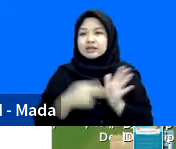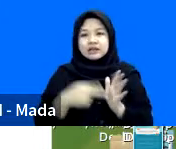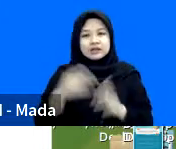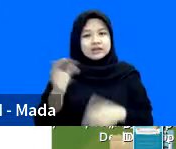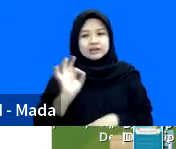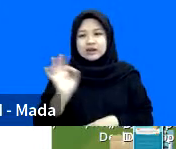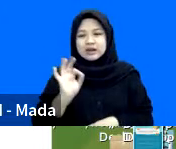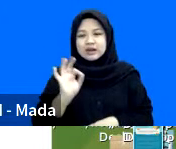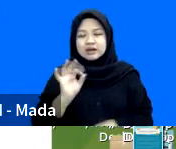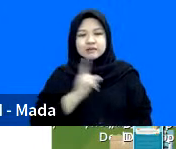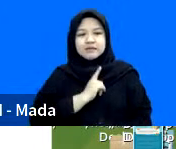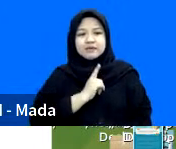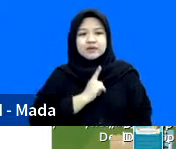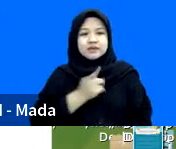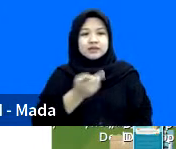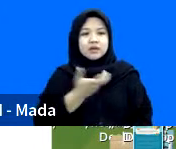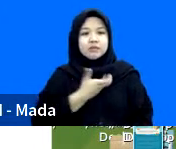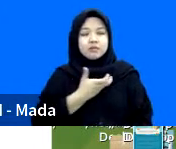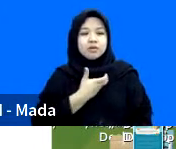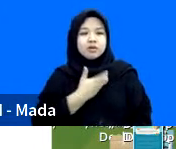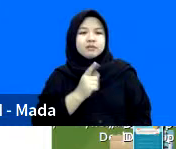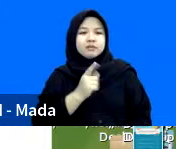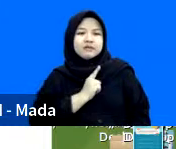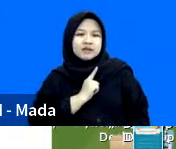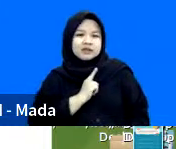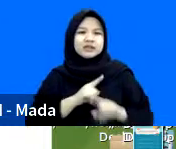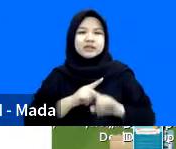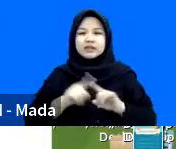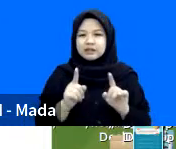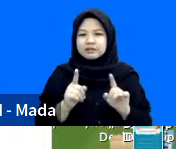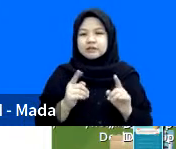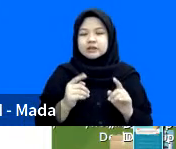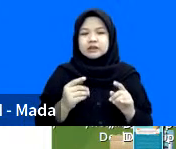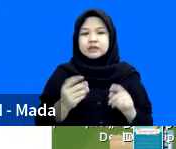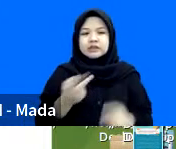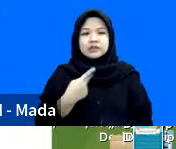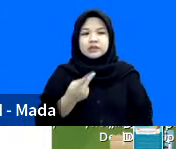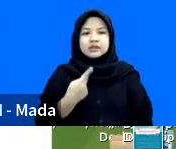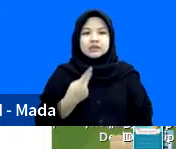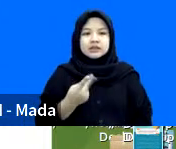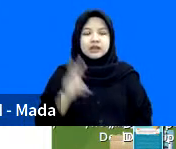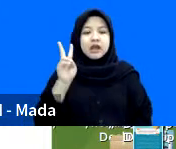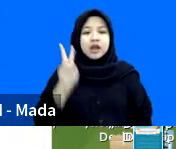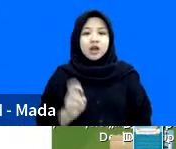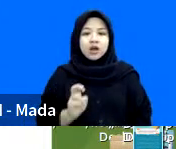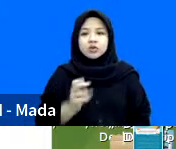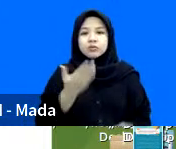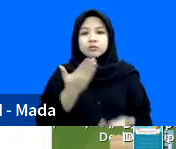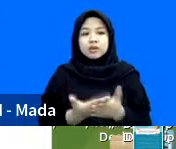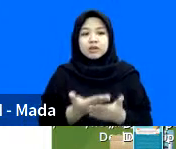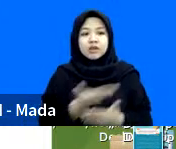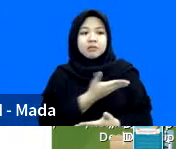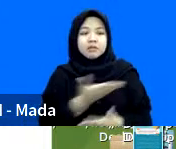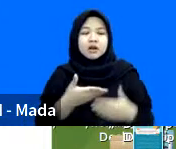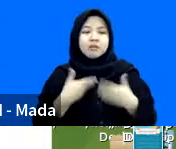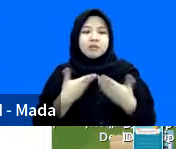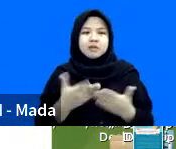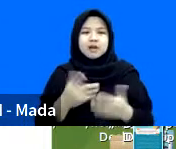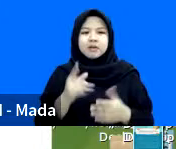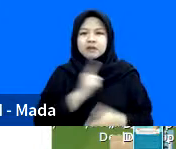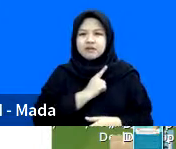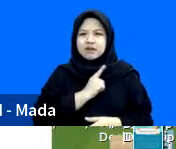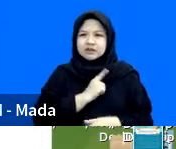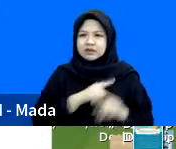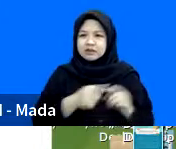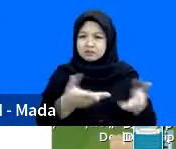I don't know, I have to beg the proprietary vendor to give me privacy. The vendor is not going to give you privacy because you have no clue